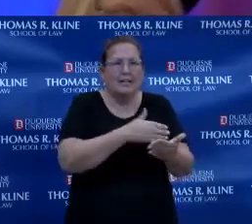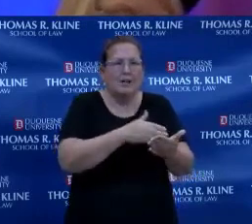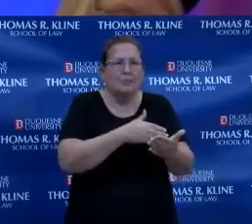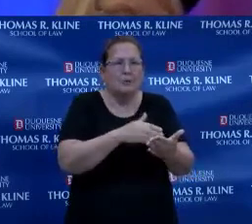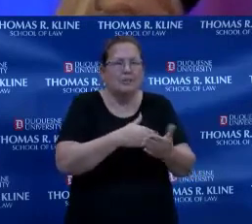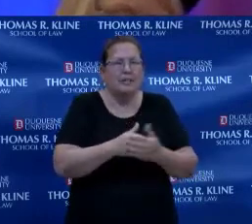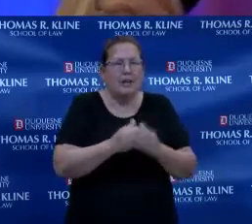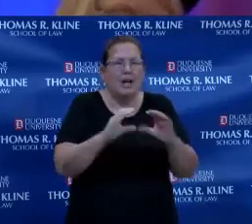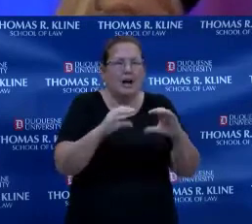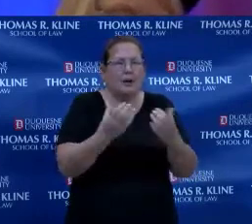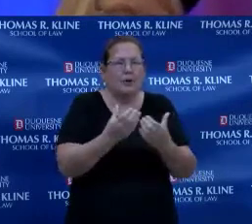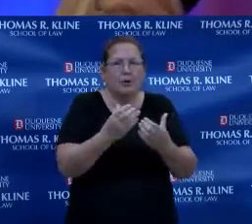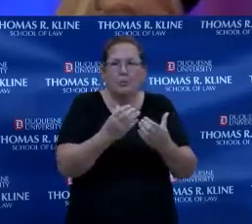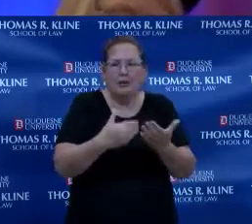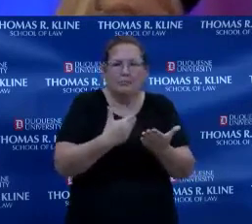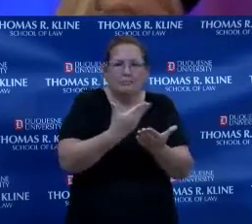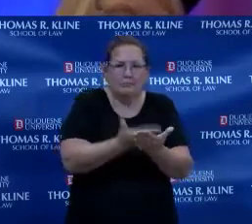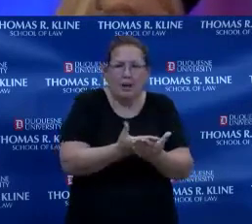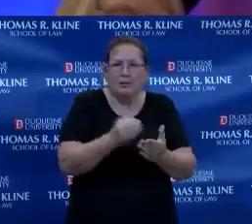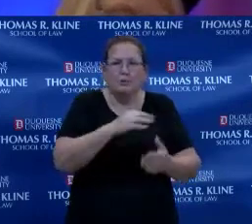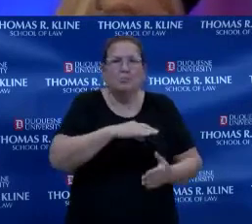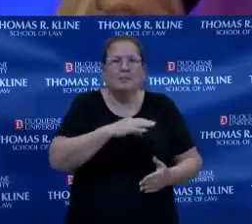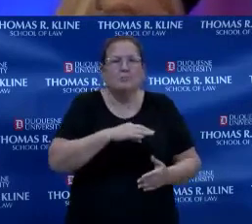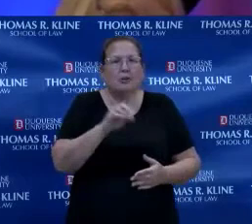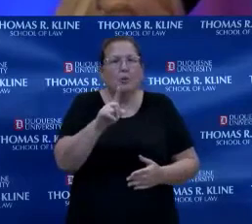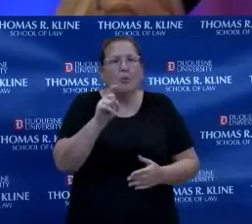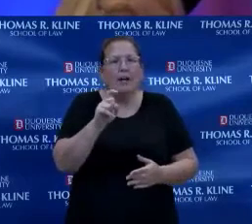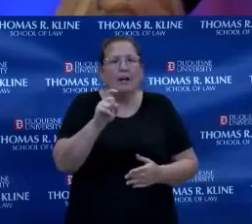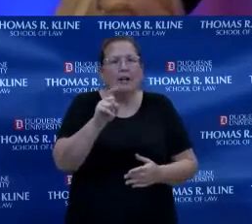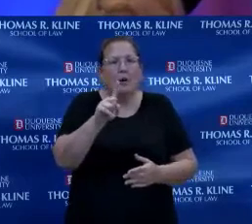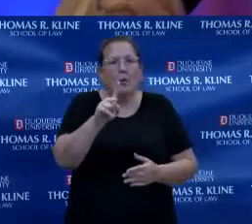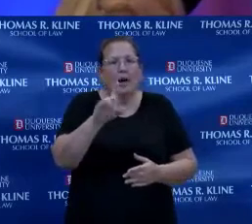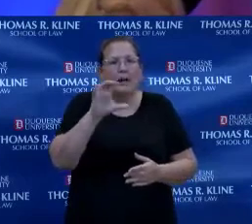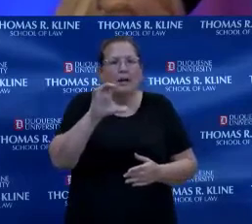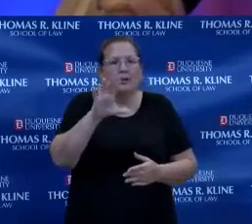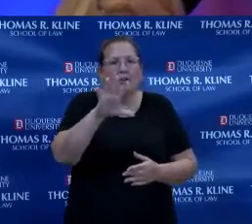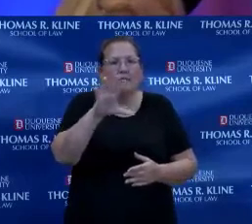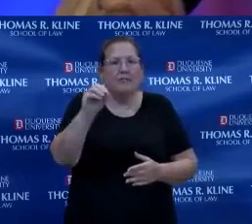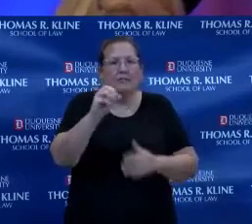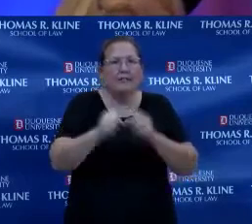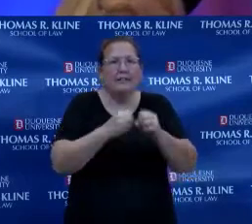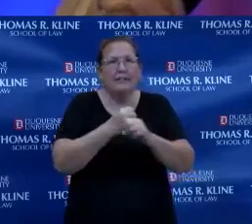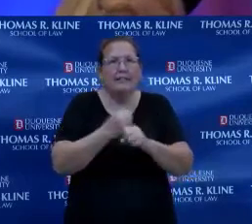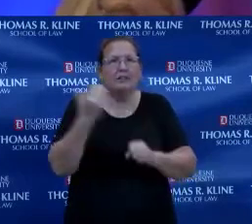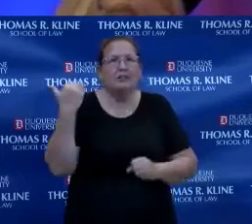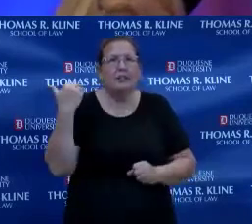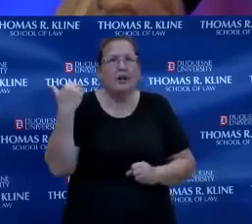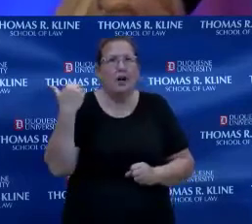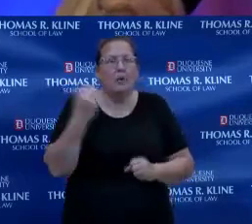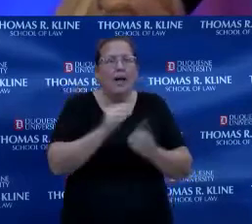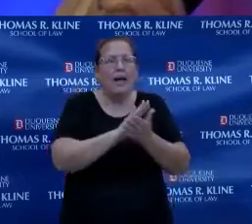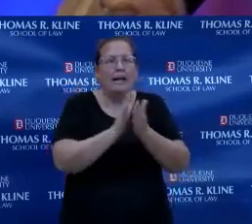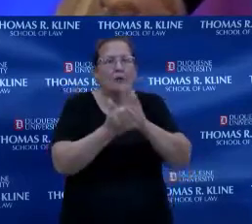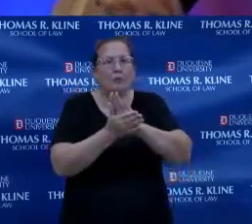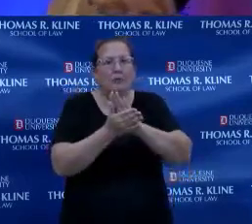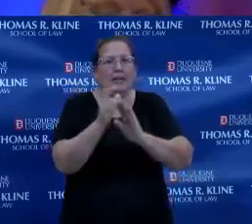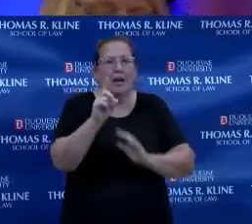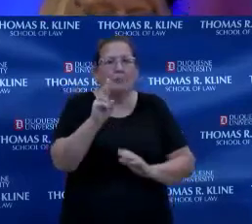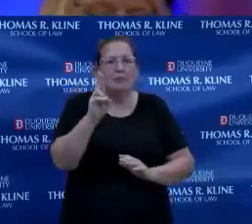in Pittsburgh 150 years ago, and in a few short years founded what would become Duquesne